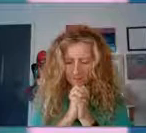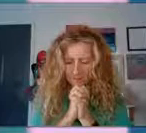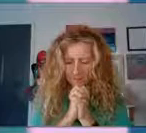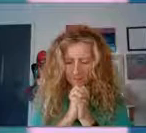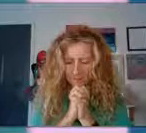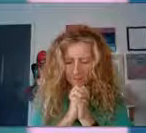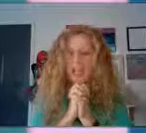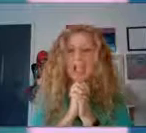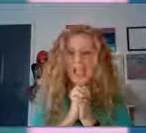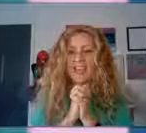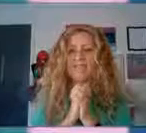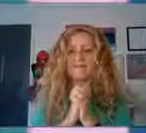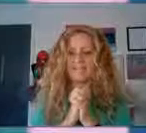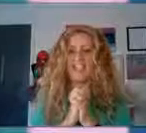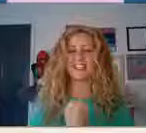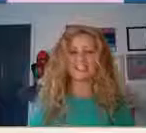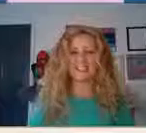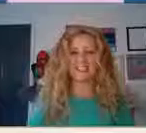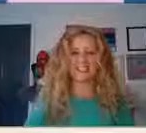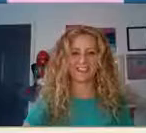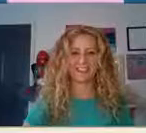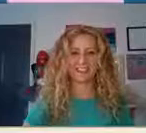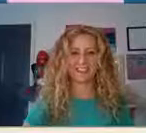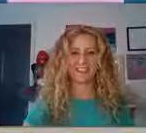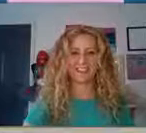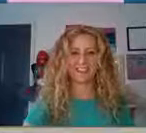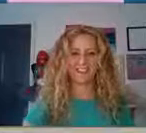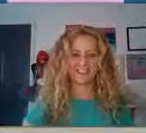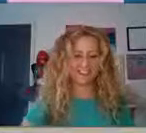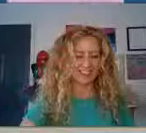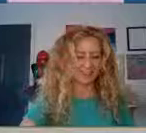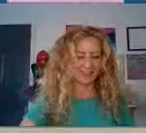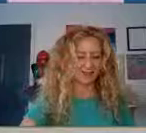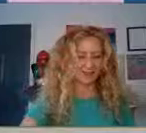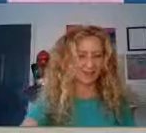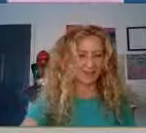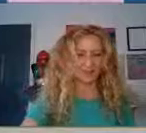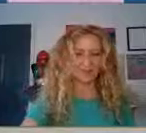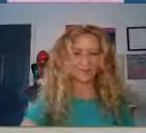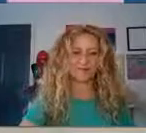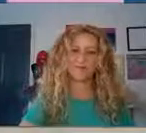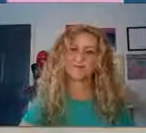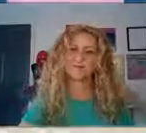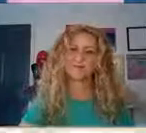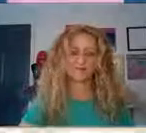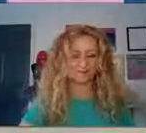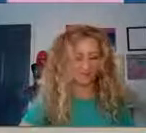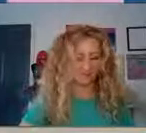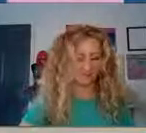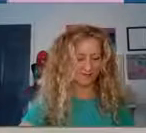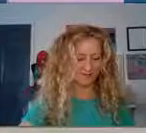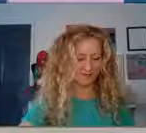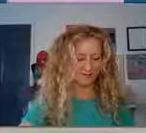name, amen. Amen. Chatter and cheetahs, it's time to go. We'll see you next time. For